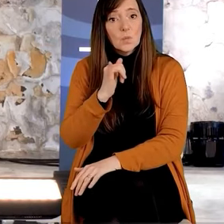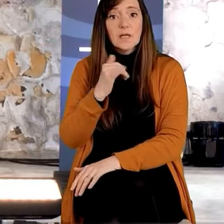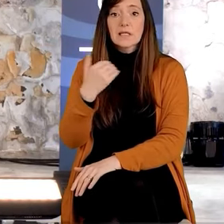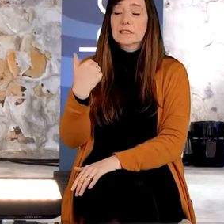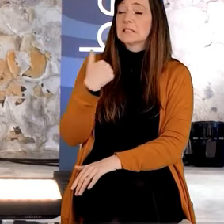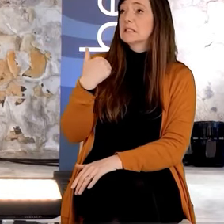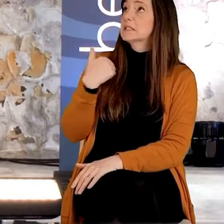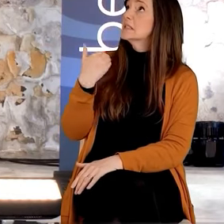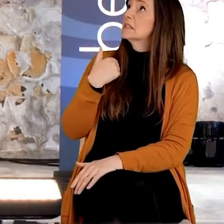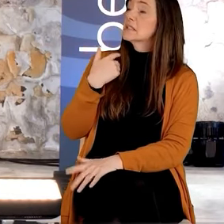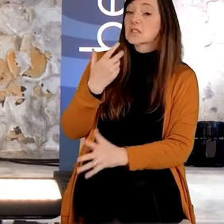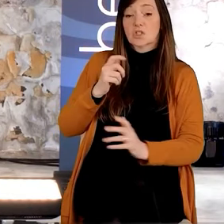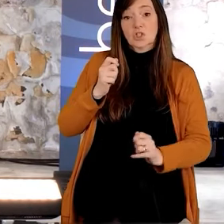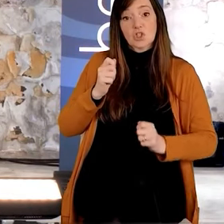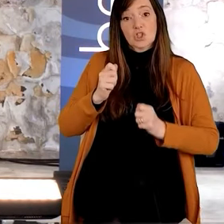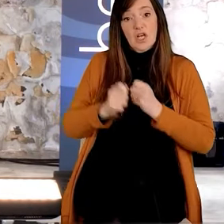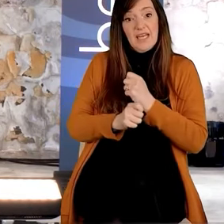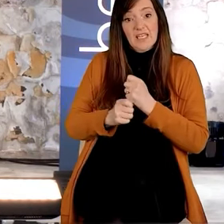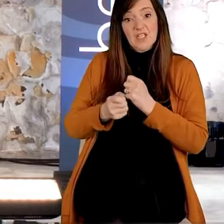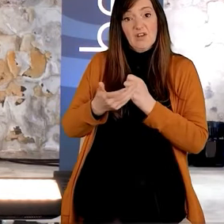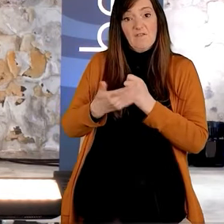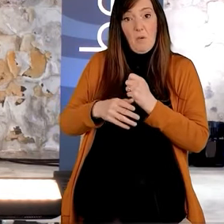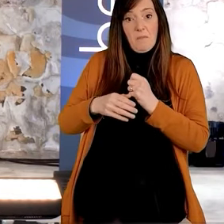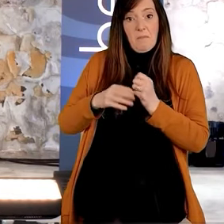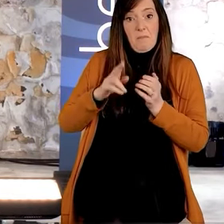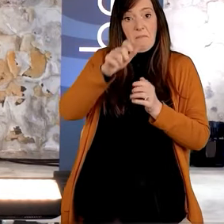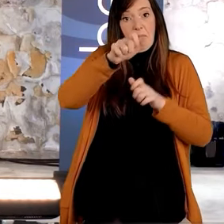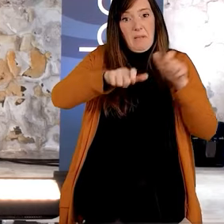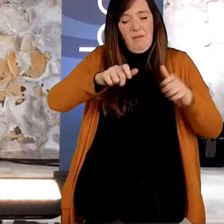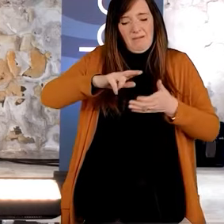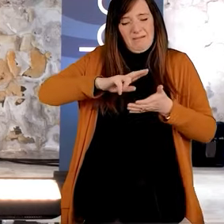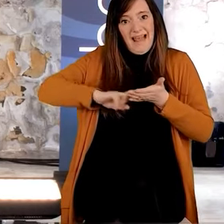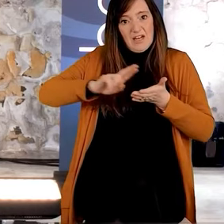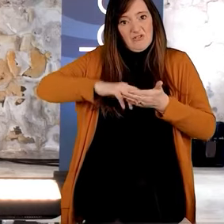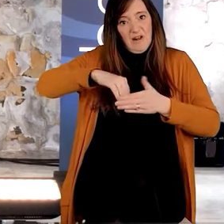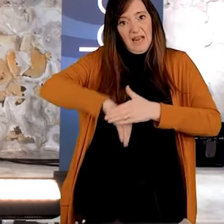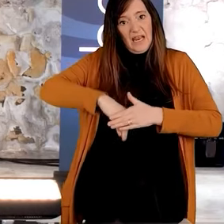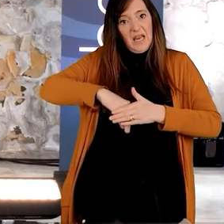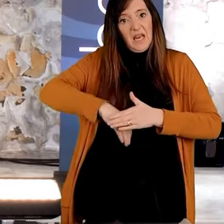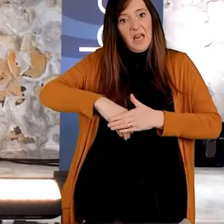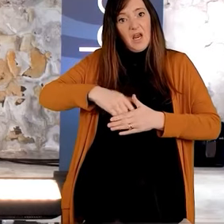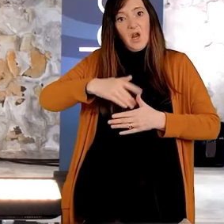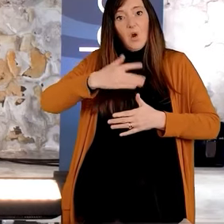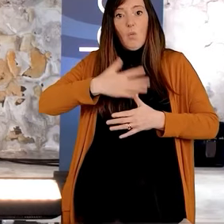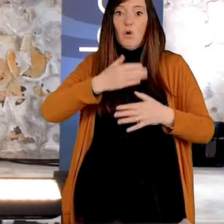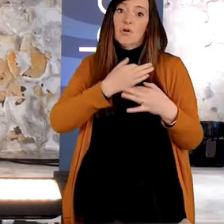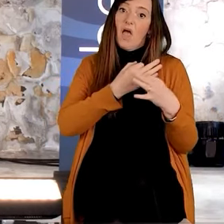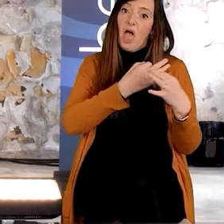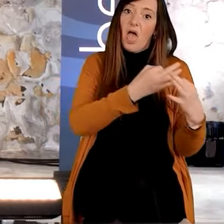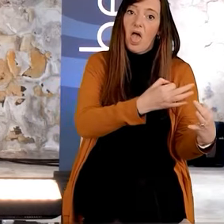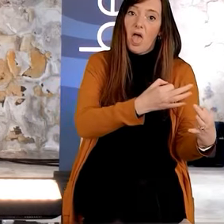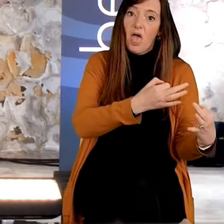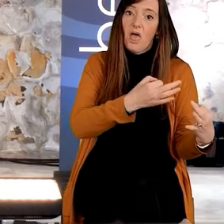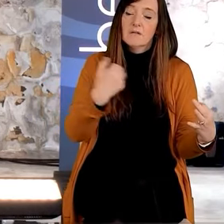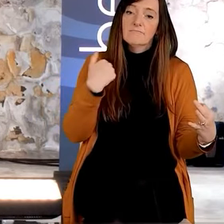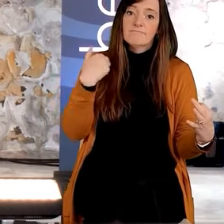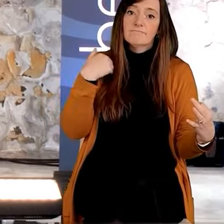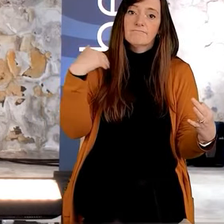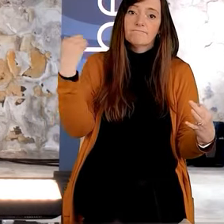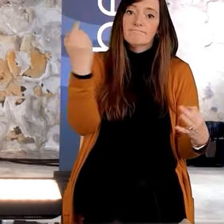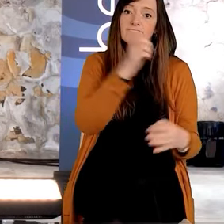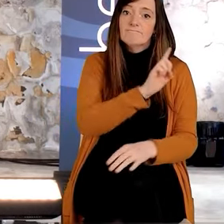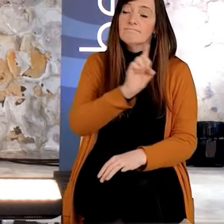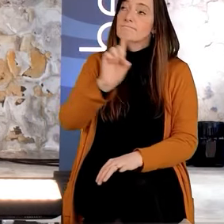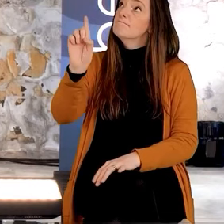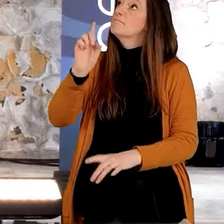to begin to transfer from being people who by nature do all those things and to begin to walk with the righteous one